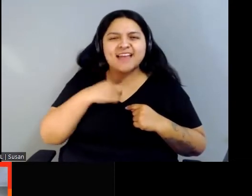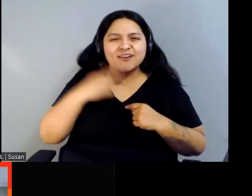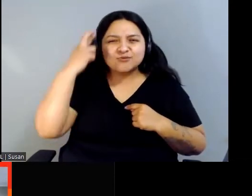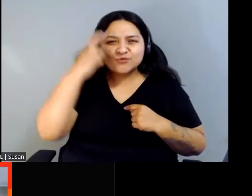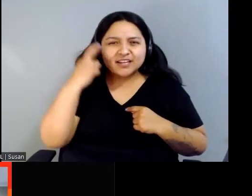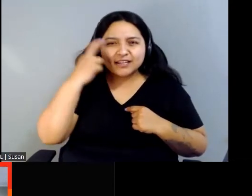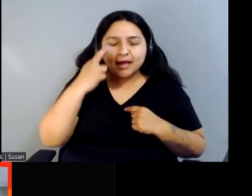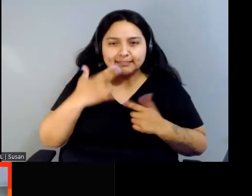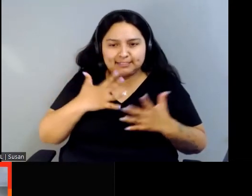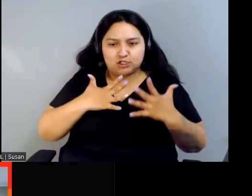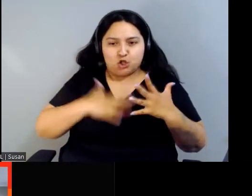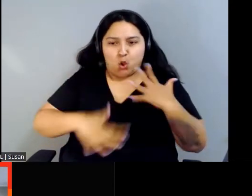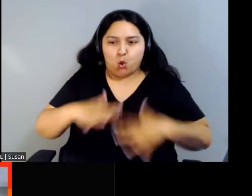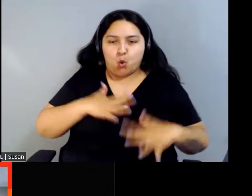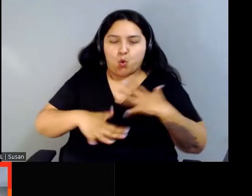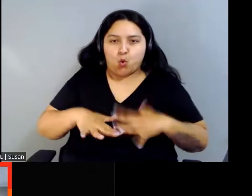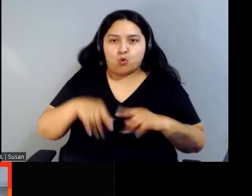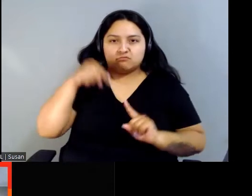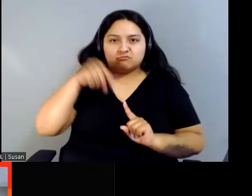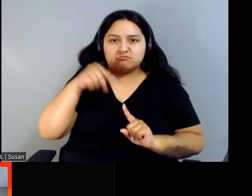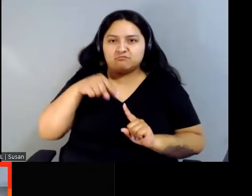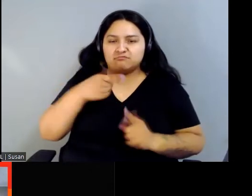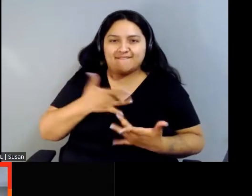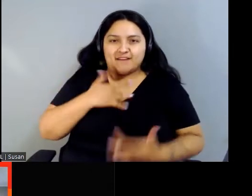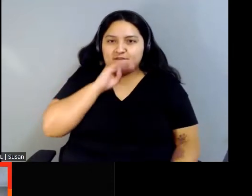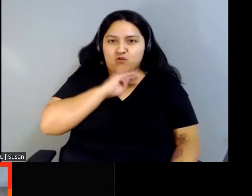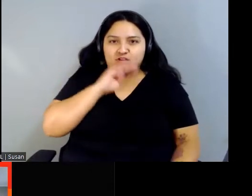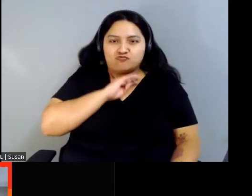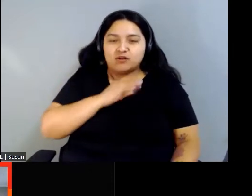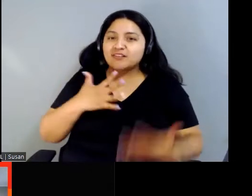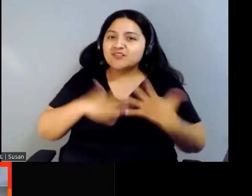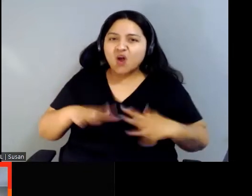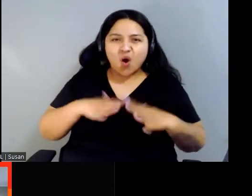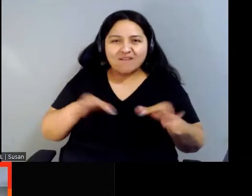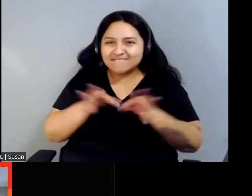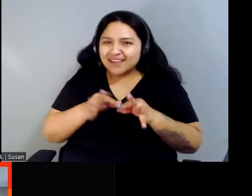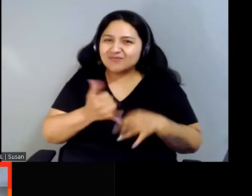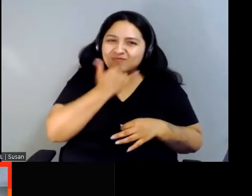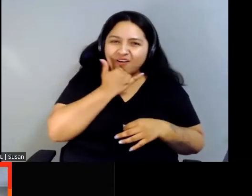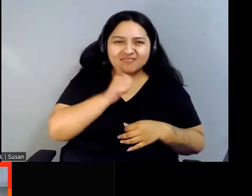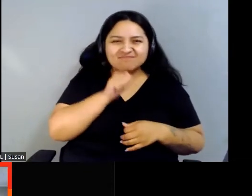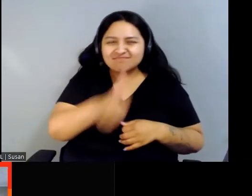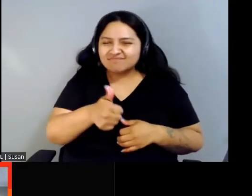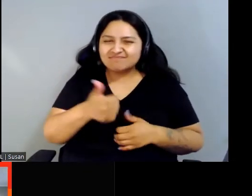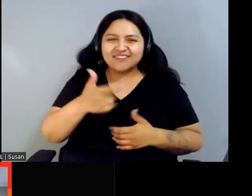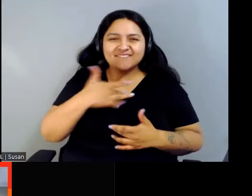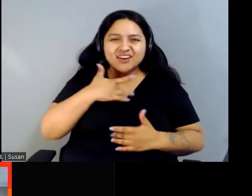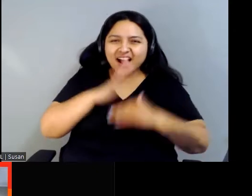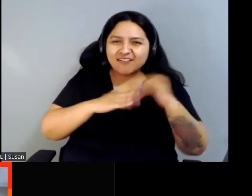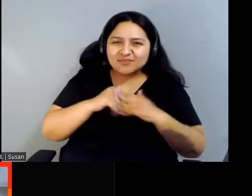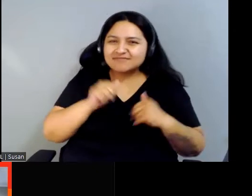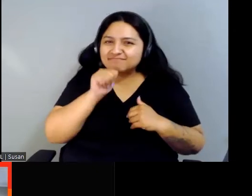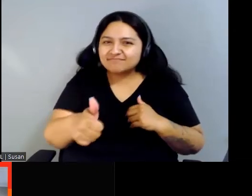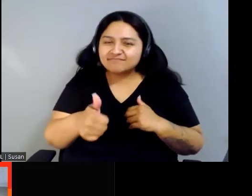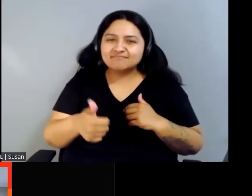single piece of clothing I owned. You know, nothing quite fit me right. None of the fabrics were comfortable. I was always like,